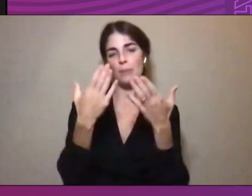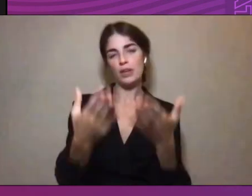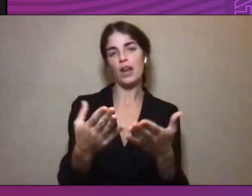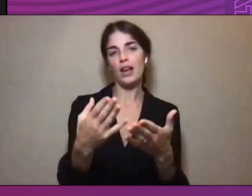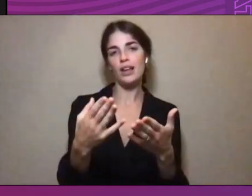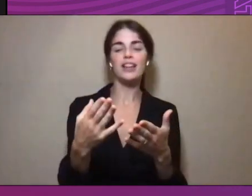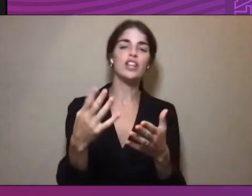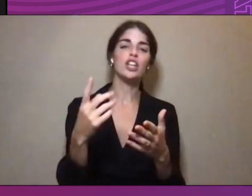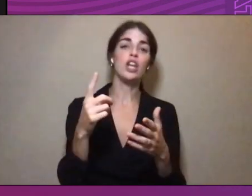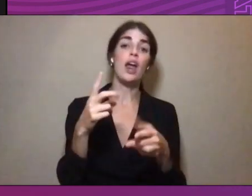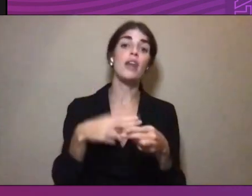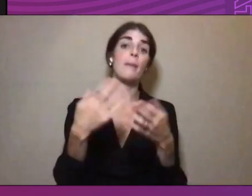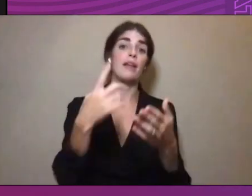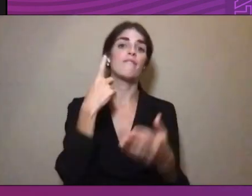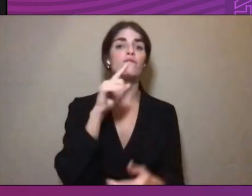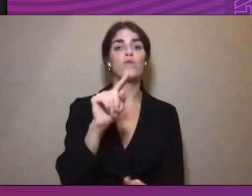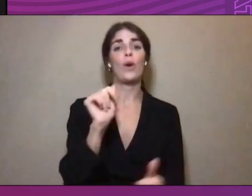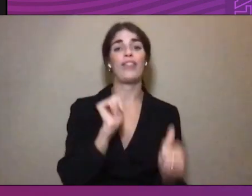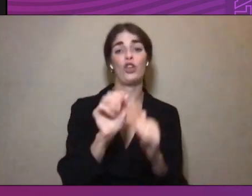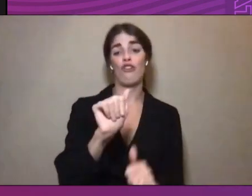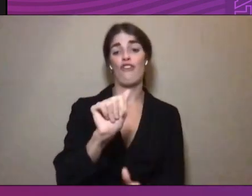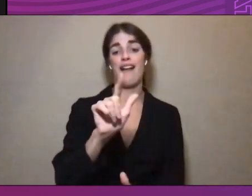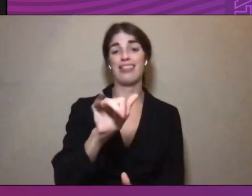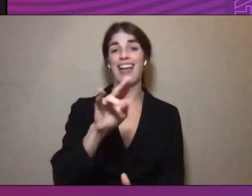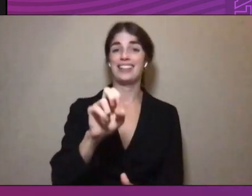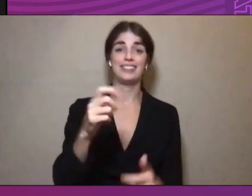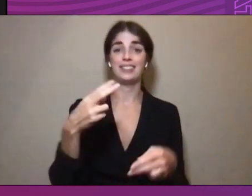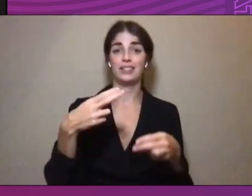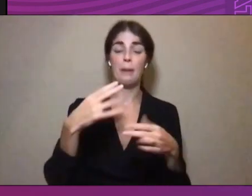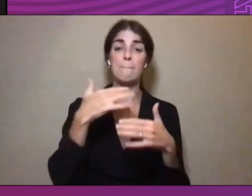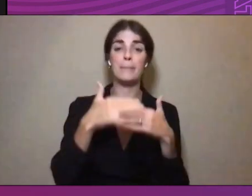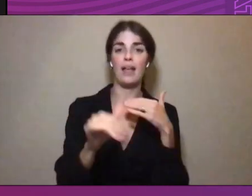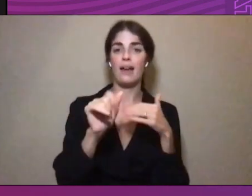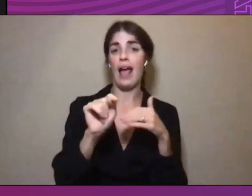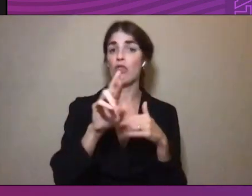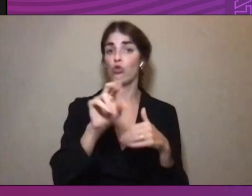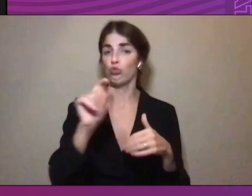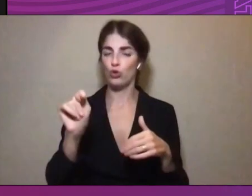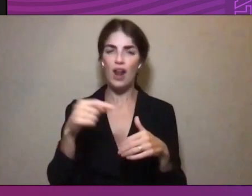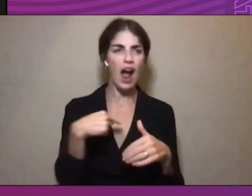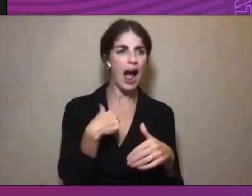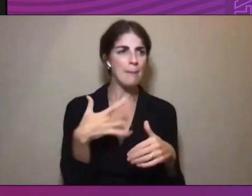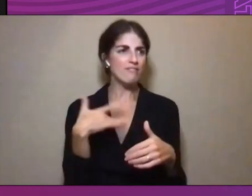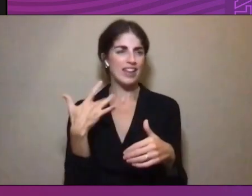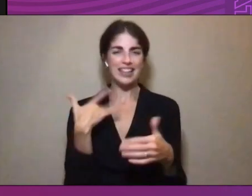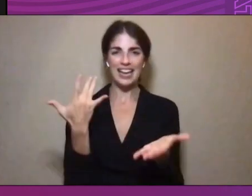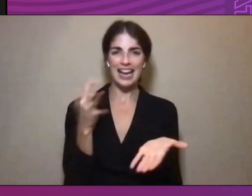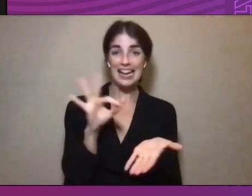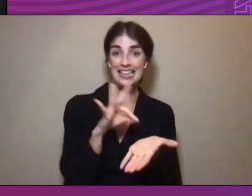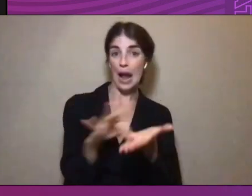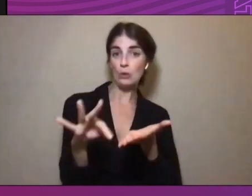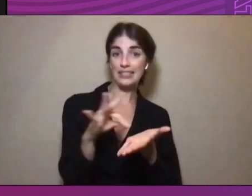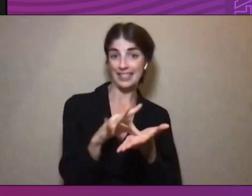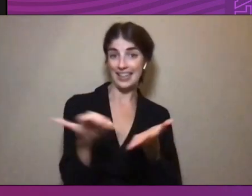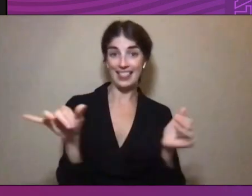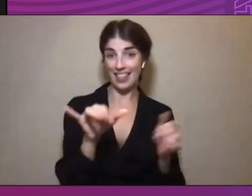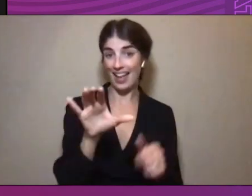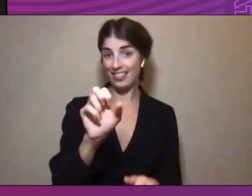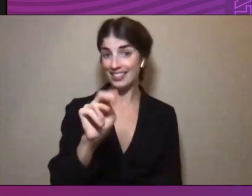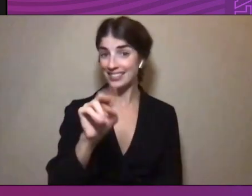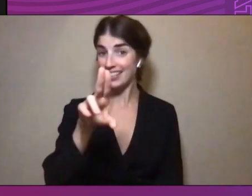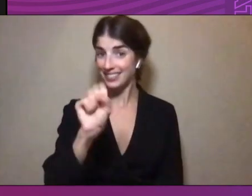Root. And tonight I am feeling counted, as in the census. I hope everyone's feeling counted.